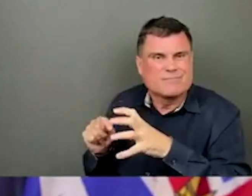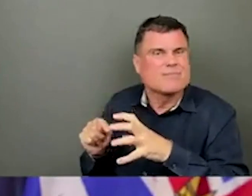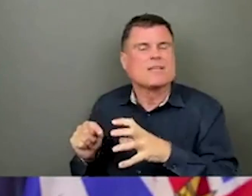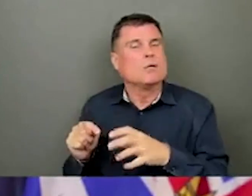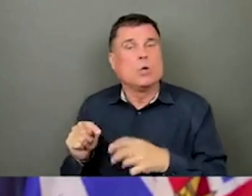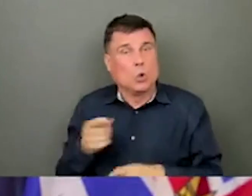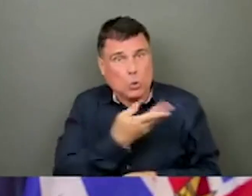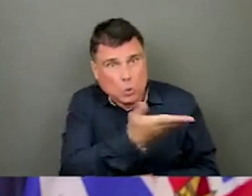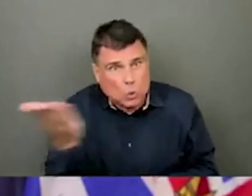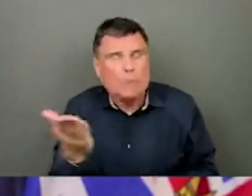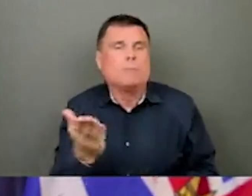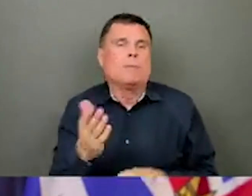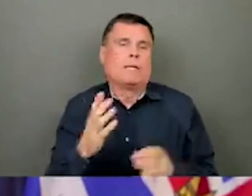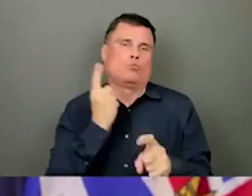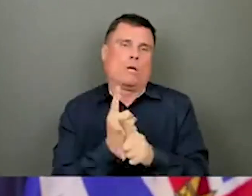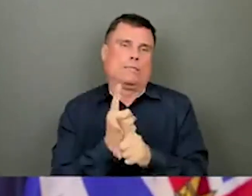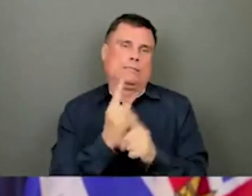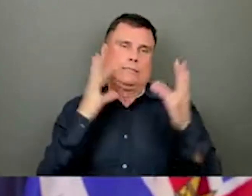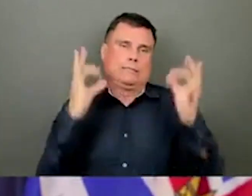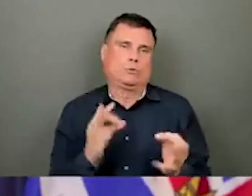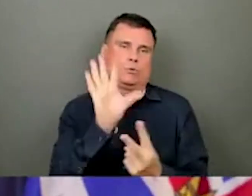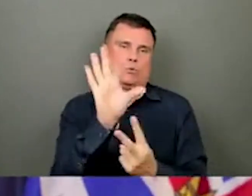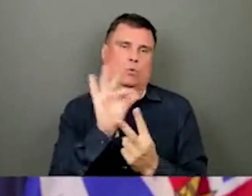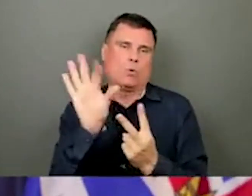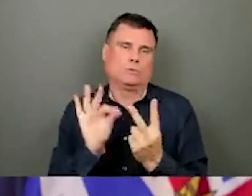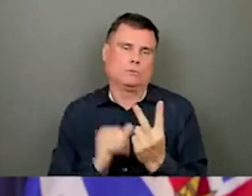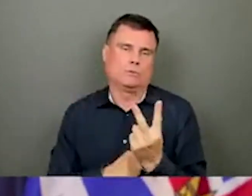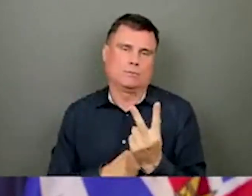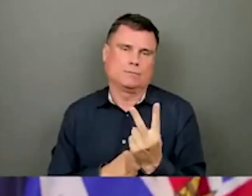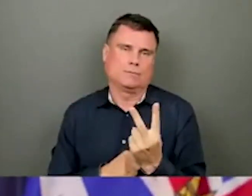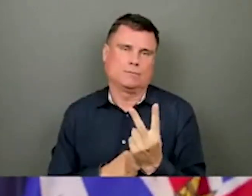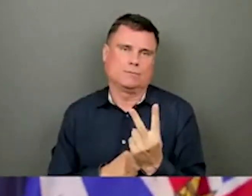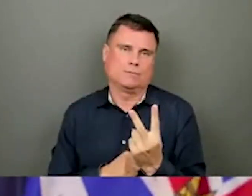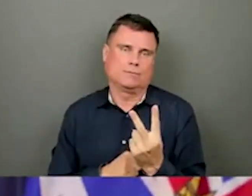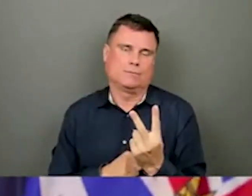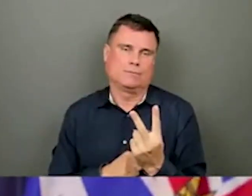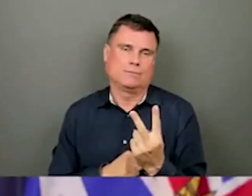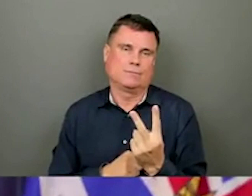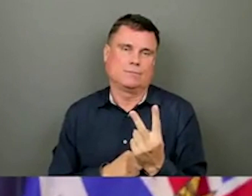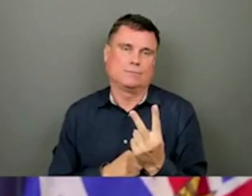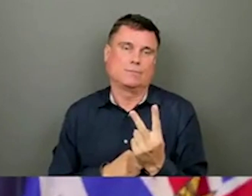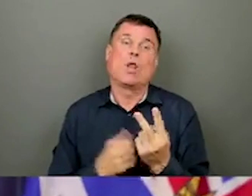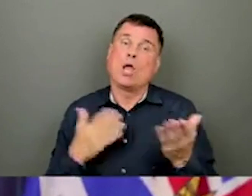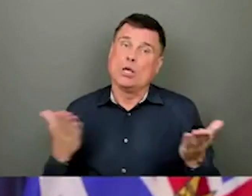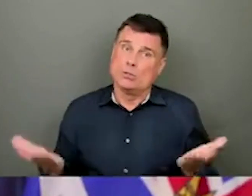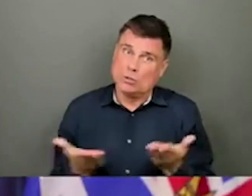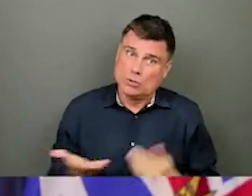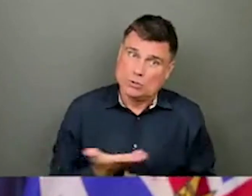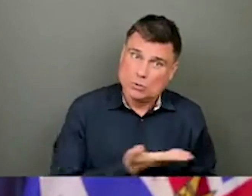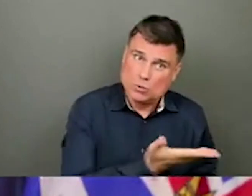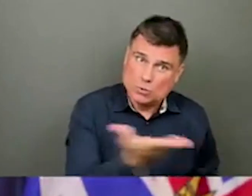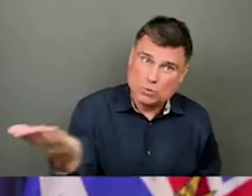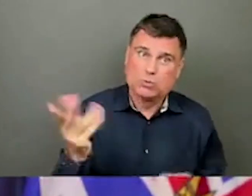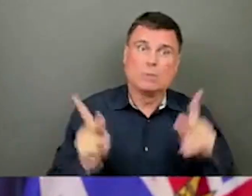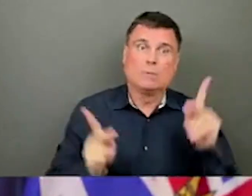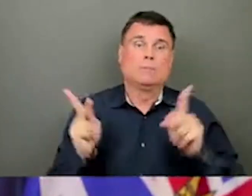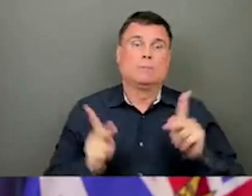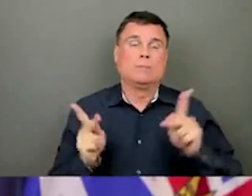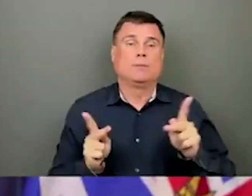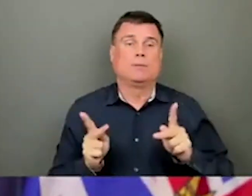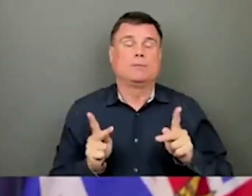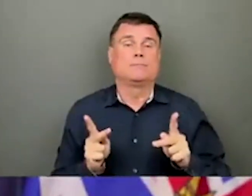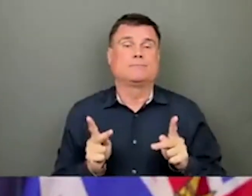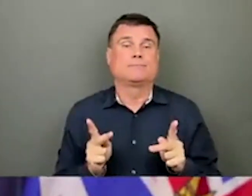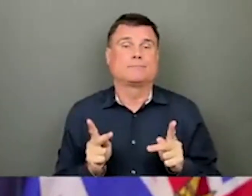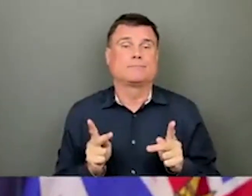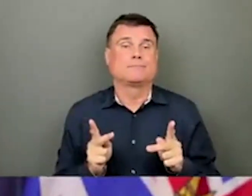stop the spread and keep people safe. And to make the best choices, we have always provided the best support that science offers